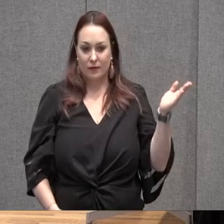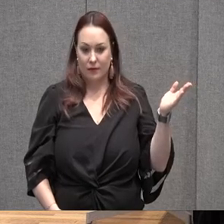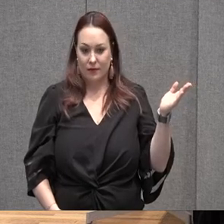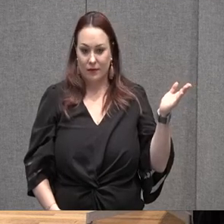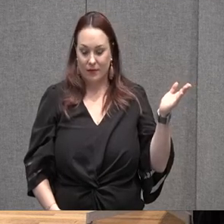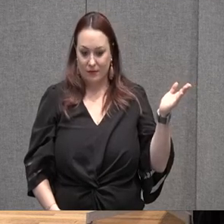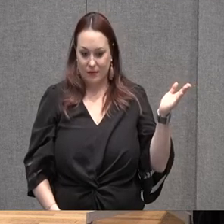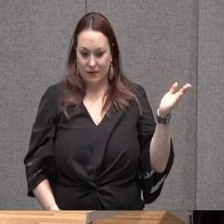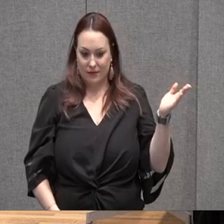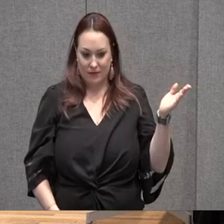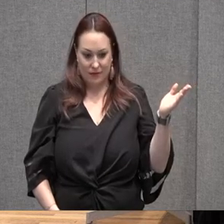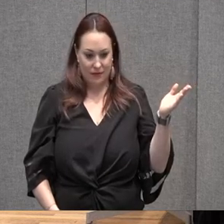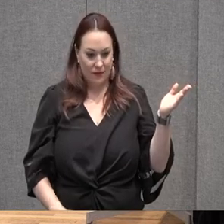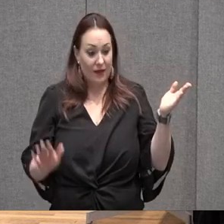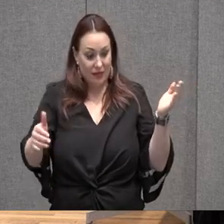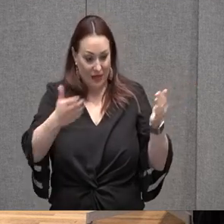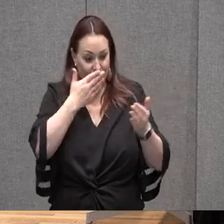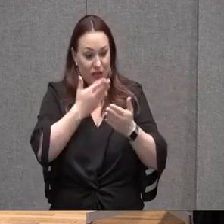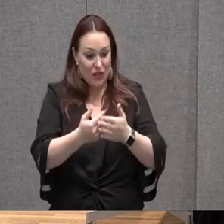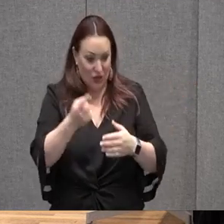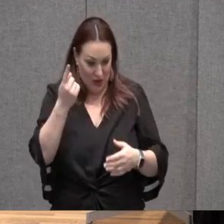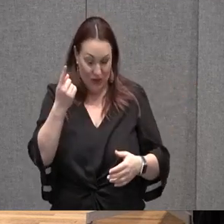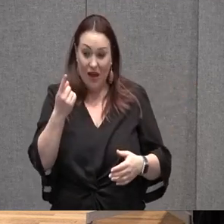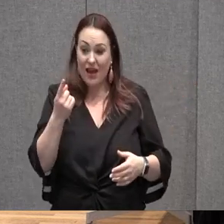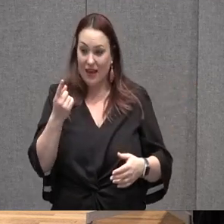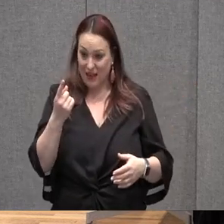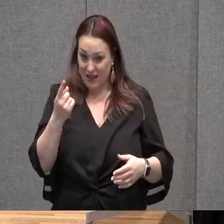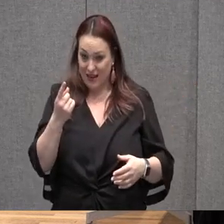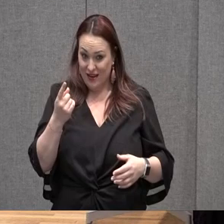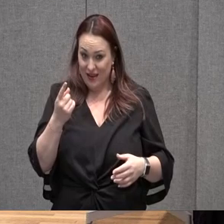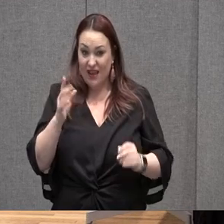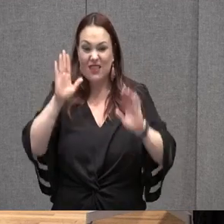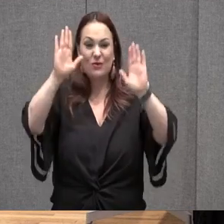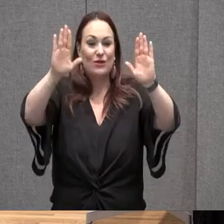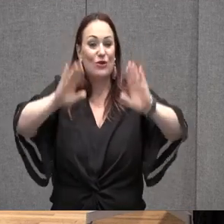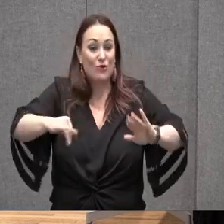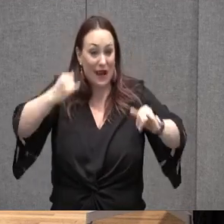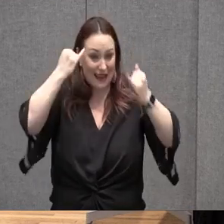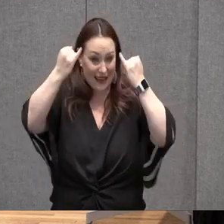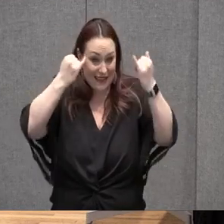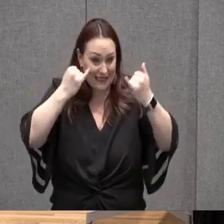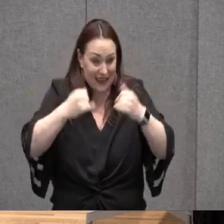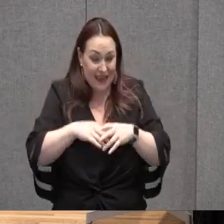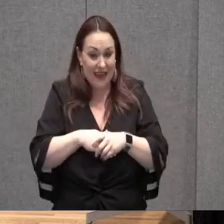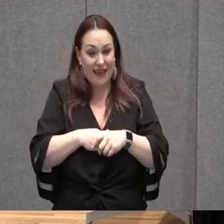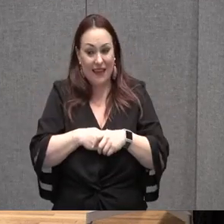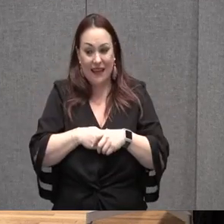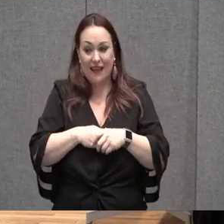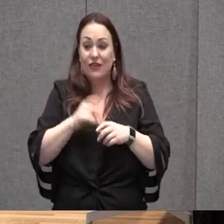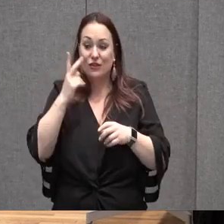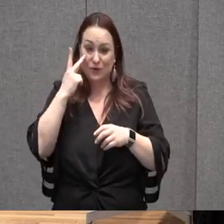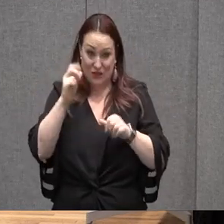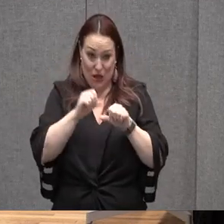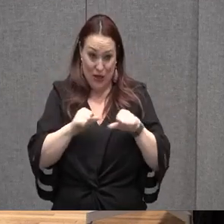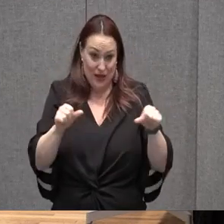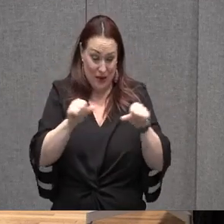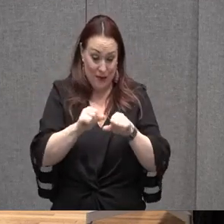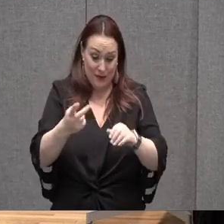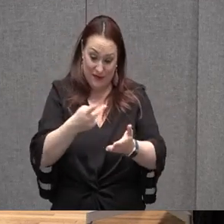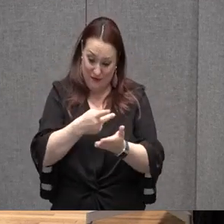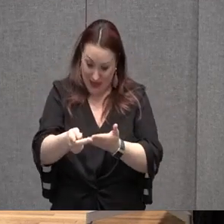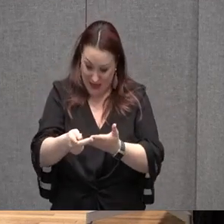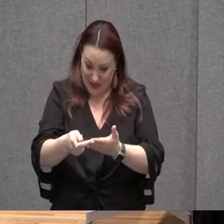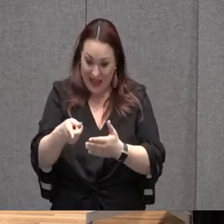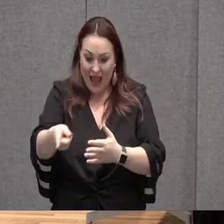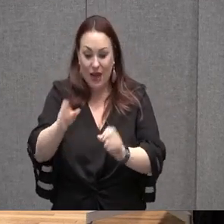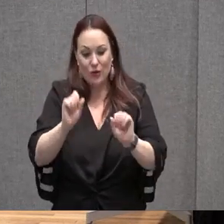Ooh, hey. That was a good one. Well, there we go. That was a great idea, Miss Martindale. You saw an area where it was failing and you were